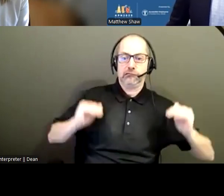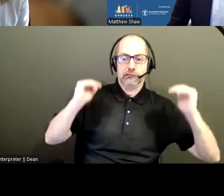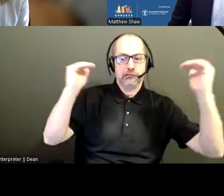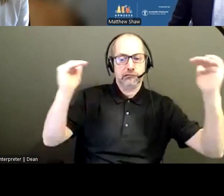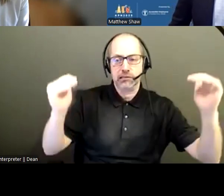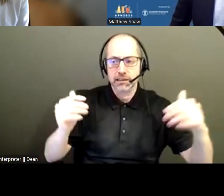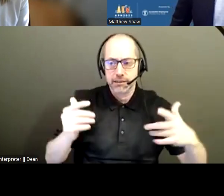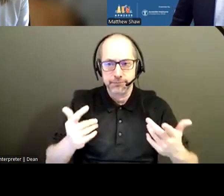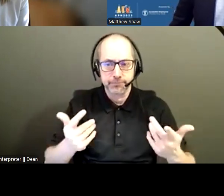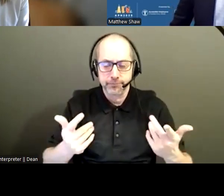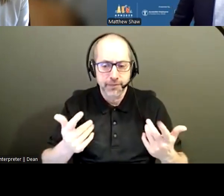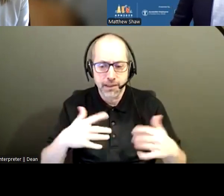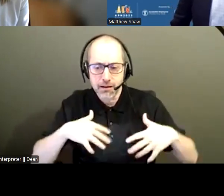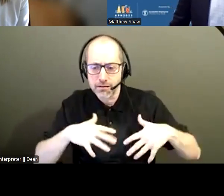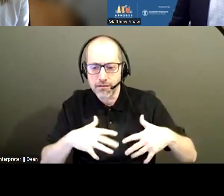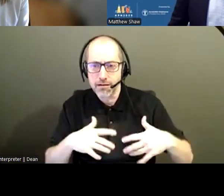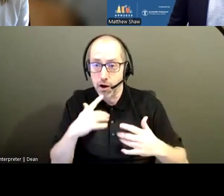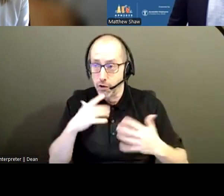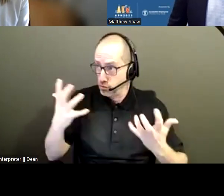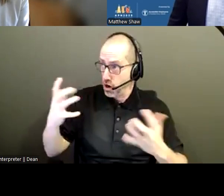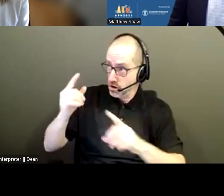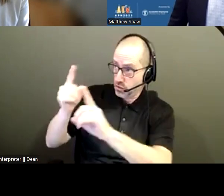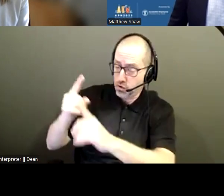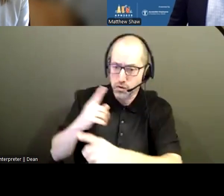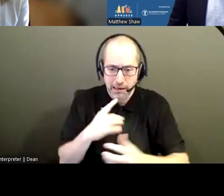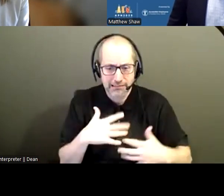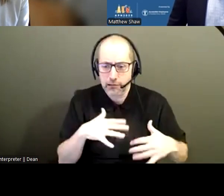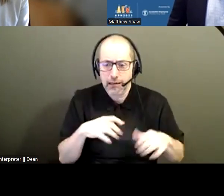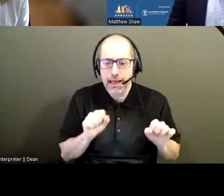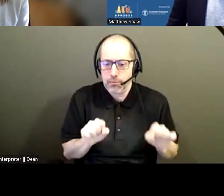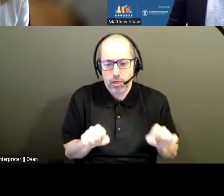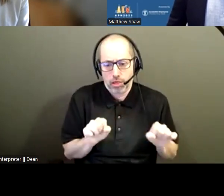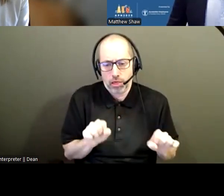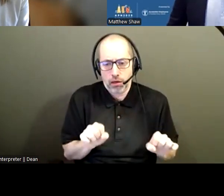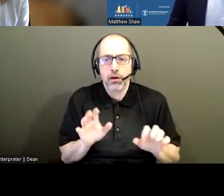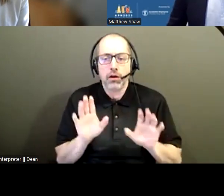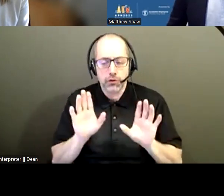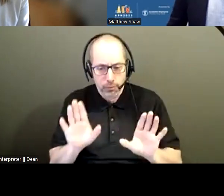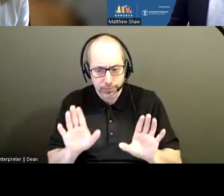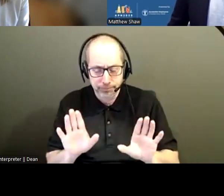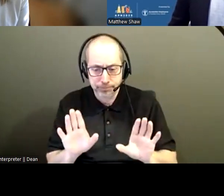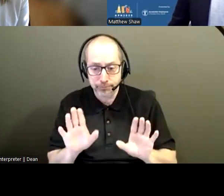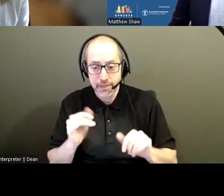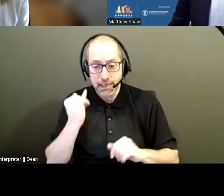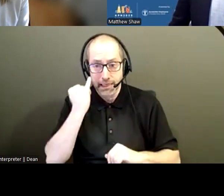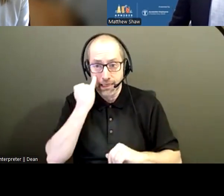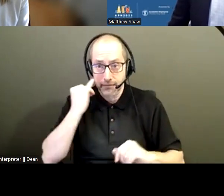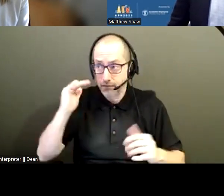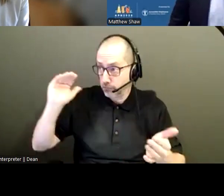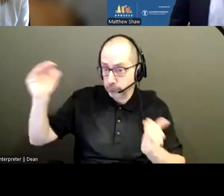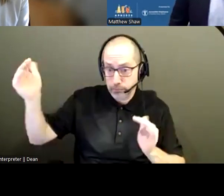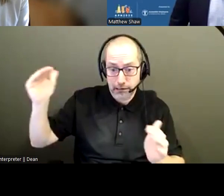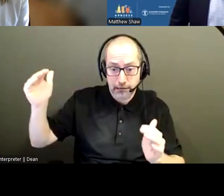the ability to fulfill on it. And so one of the things it can do is it can tilt